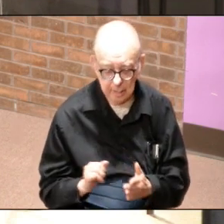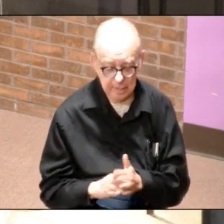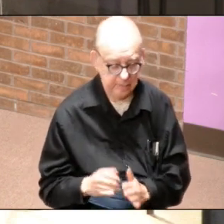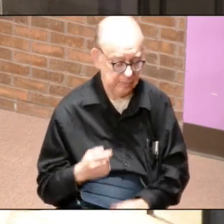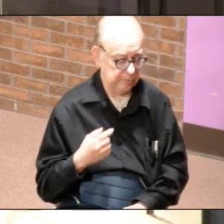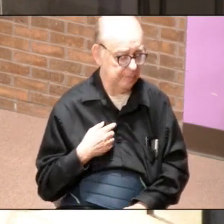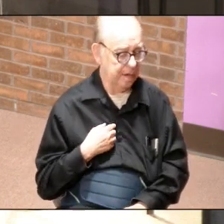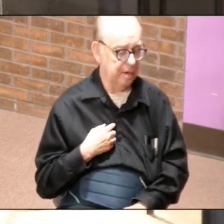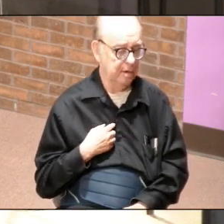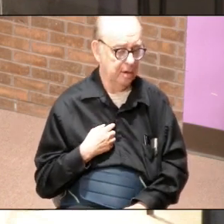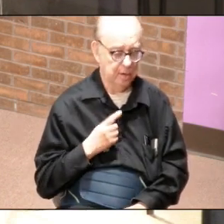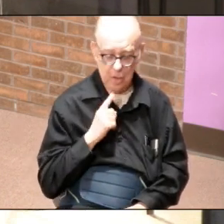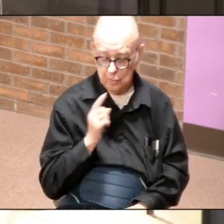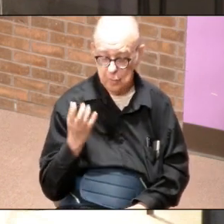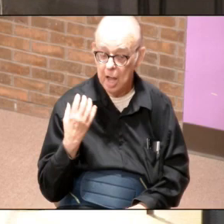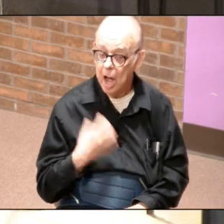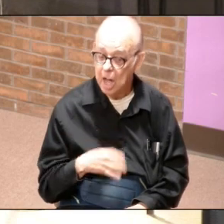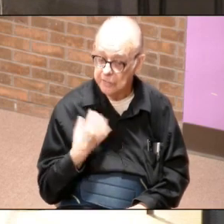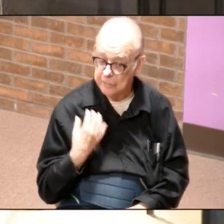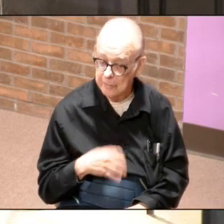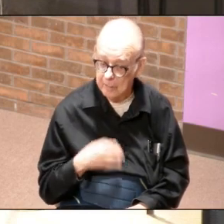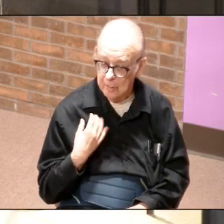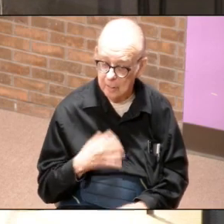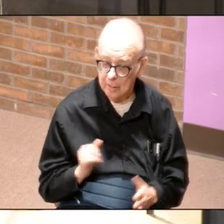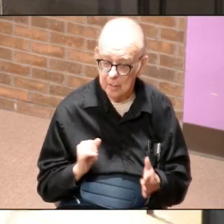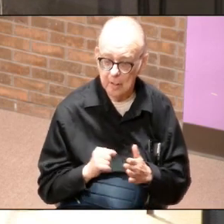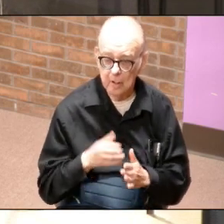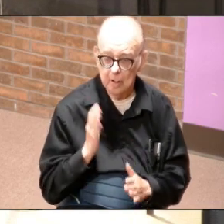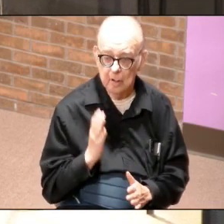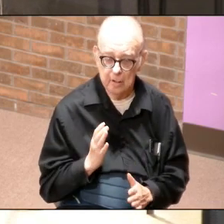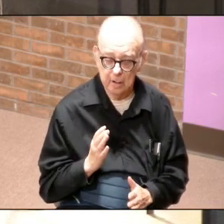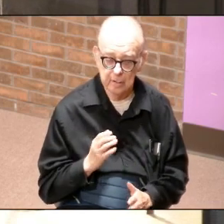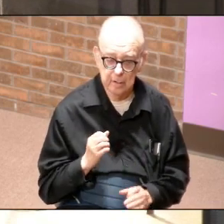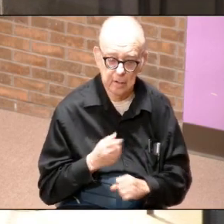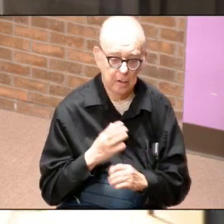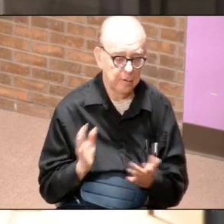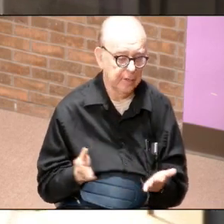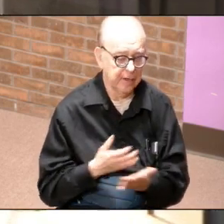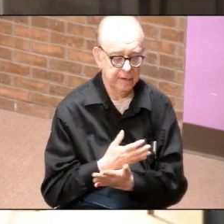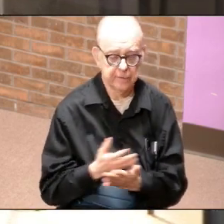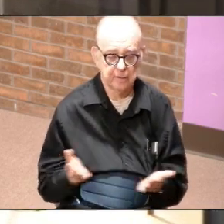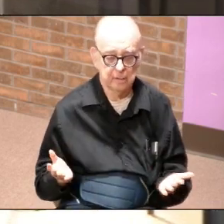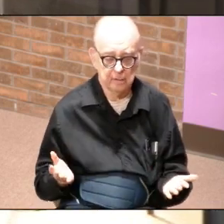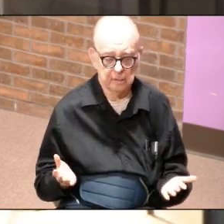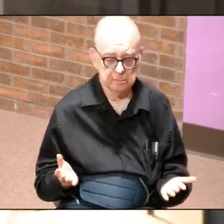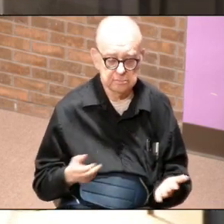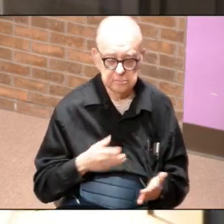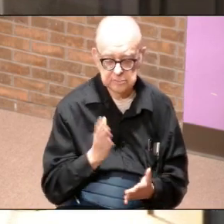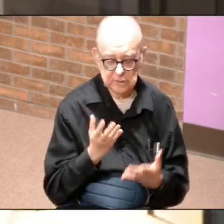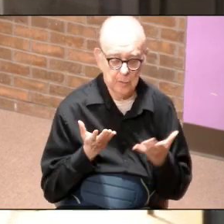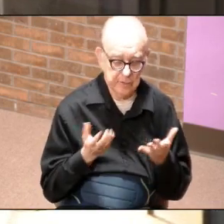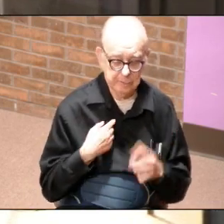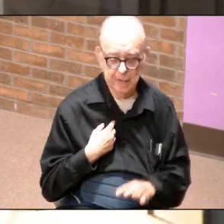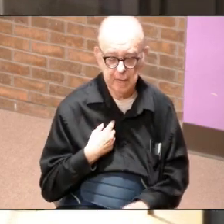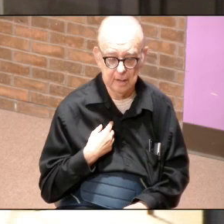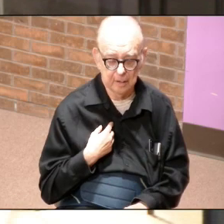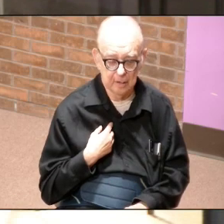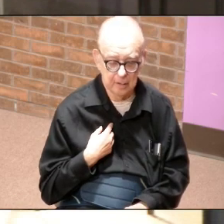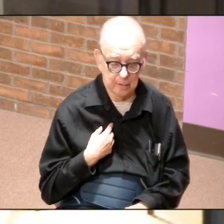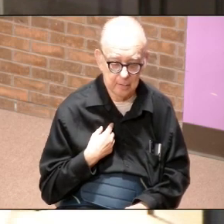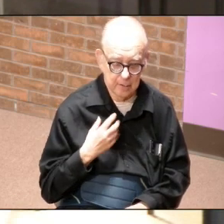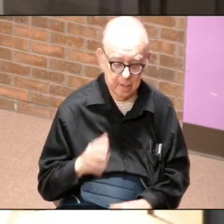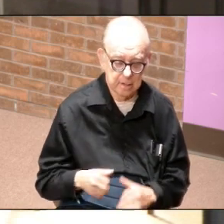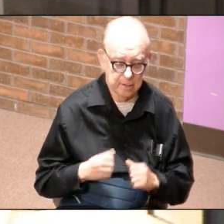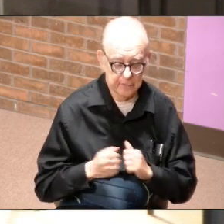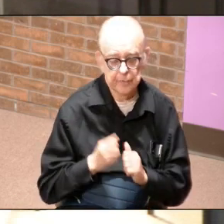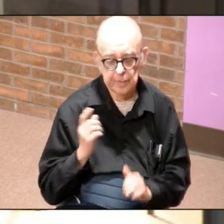me is awesome. That God, the creator of all things, wants me to